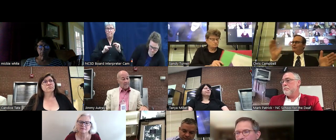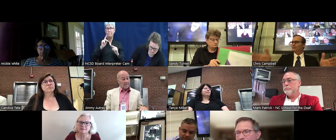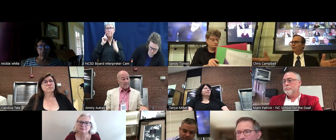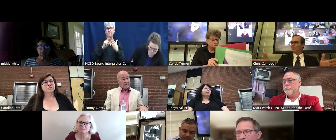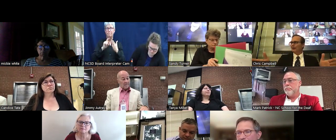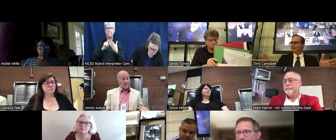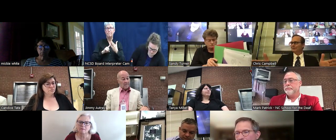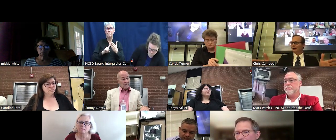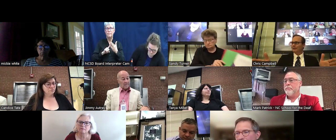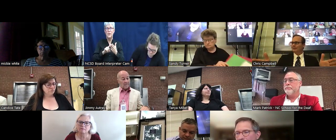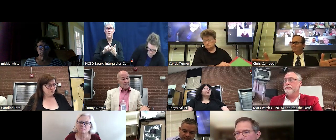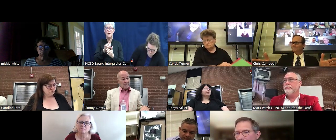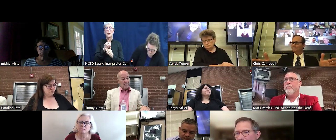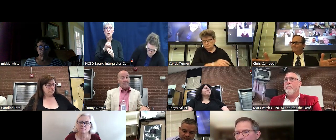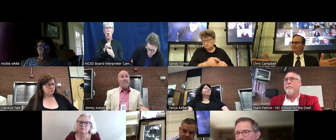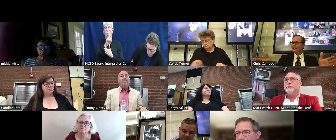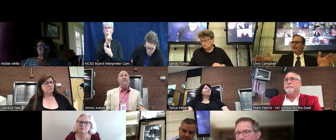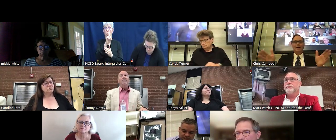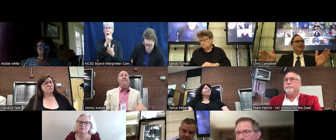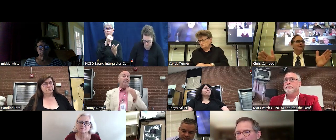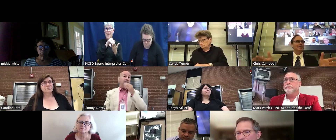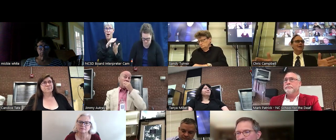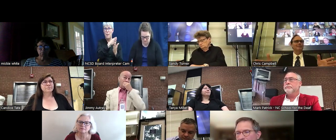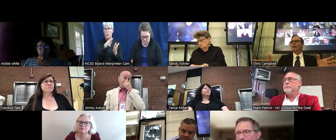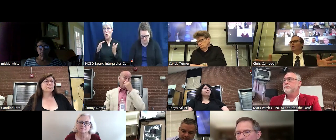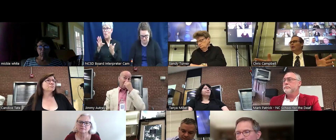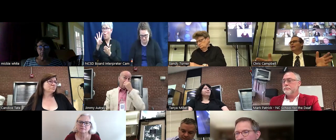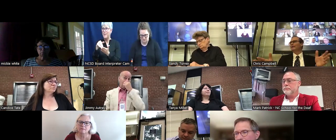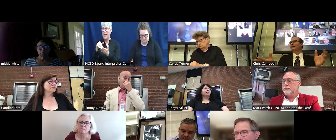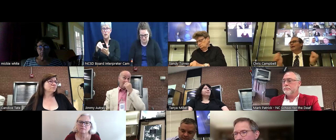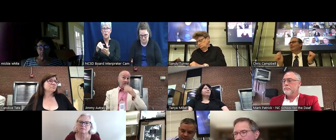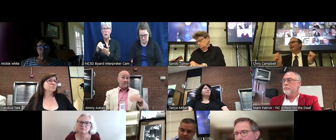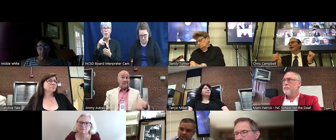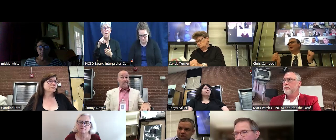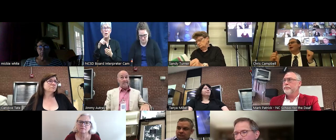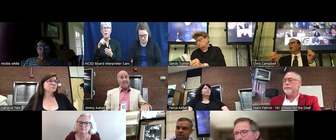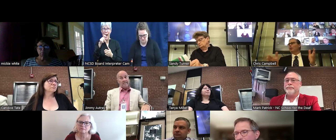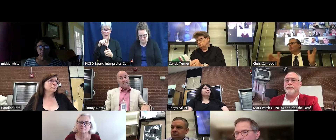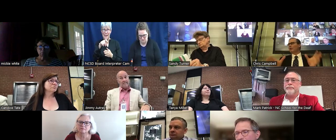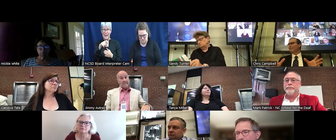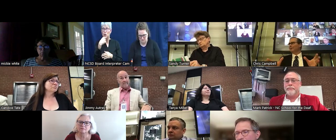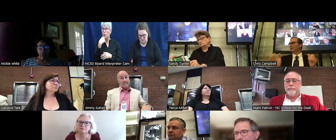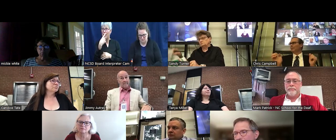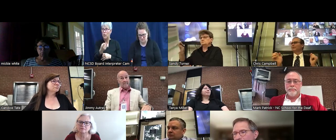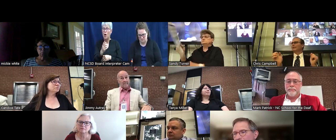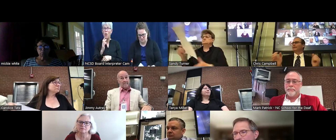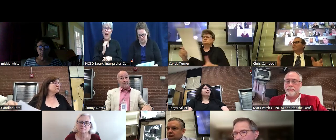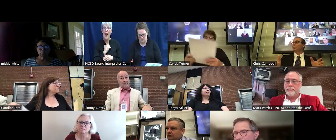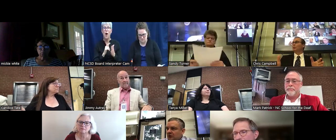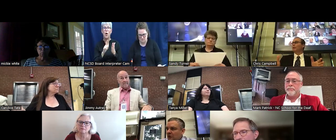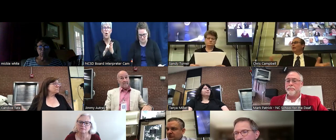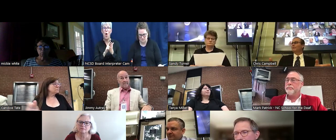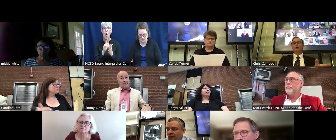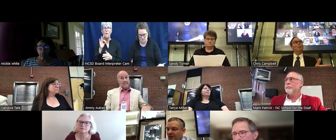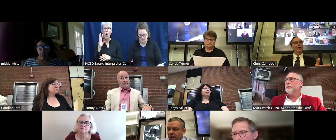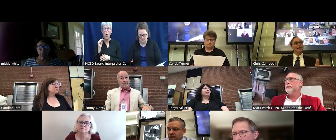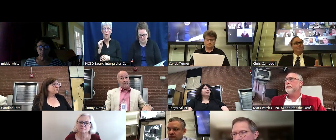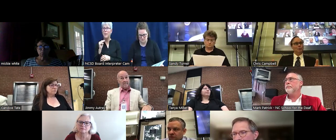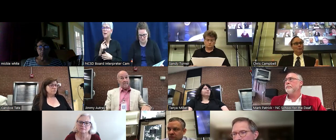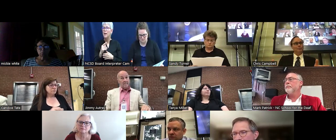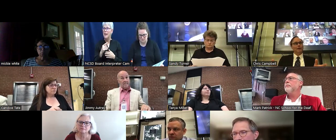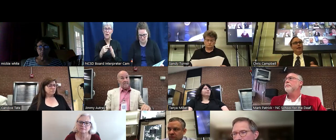through the 4,000 series. And I should stop here very quickly and say that our law firm is representing this school and the Governor